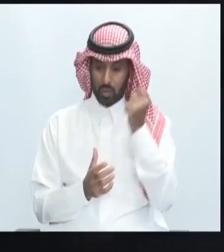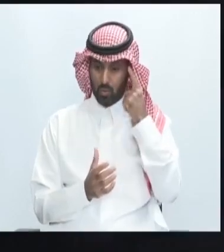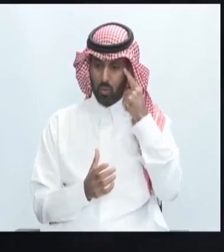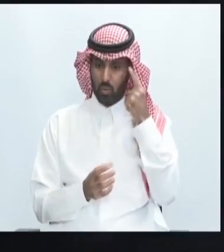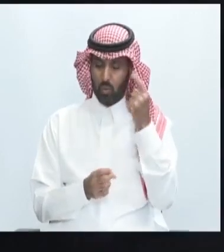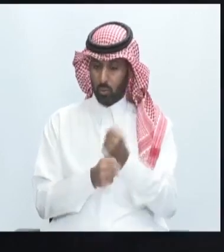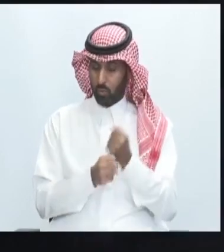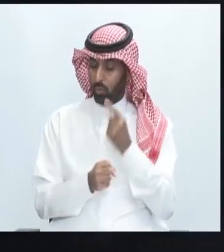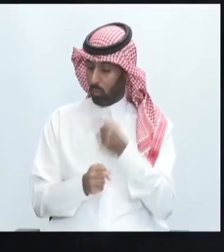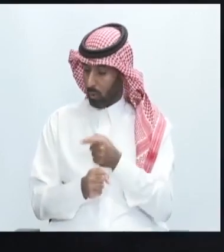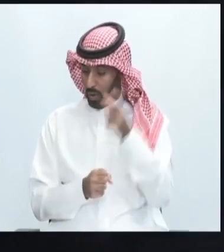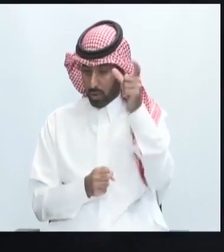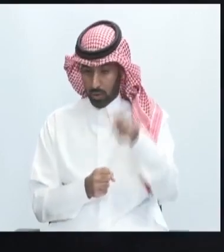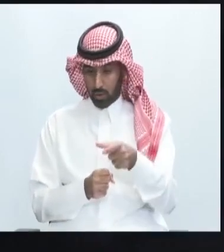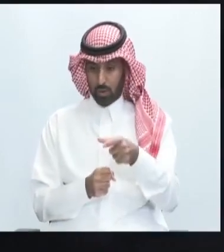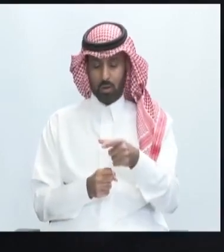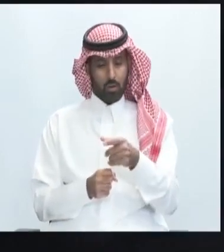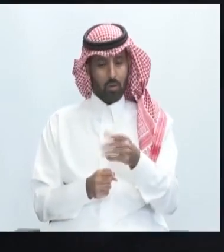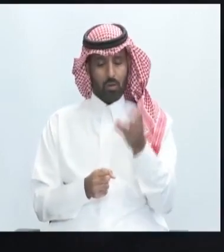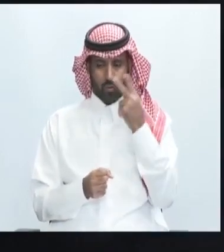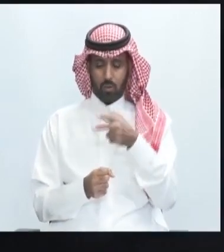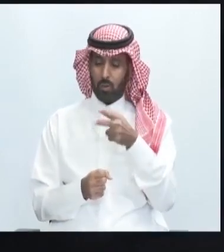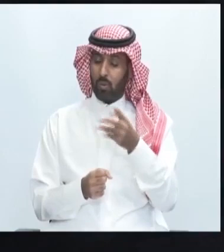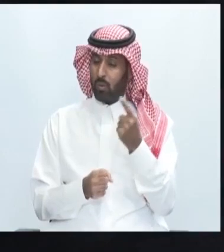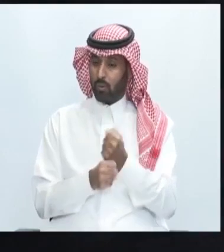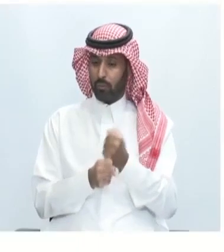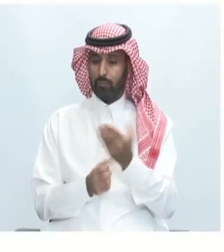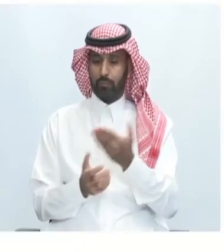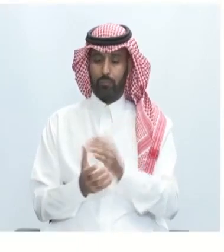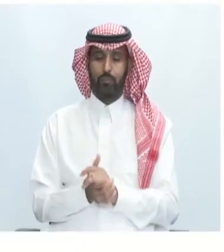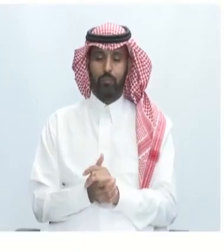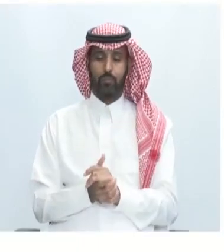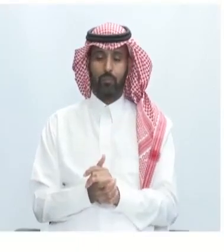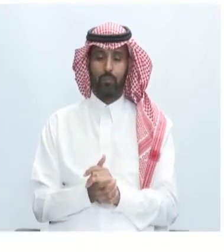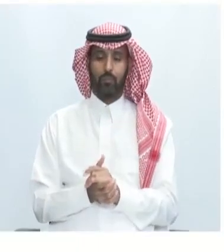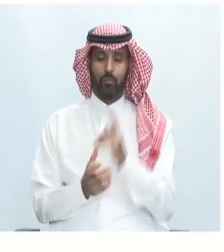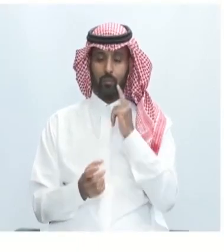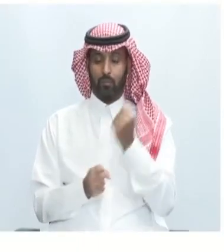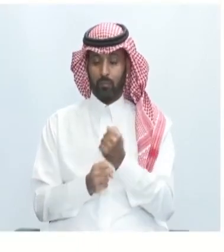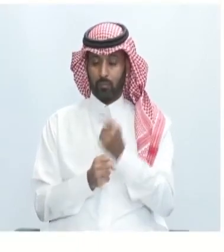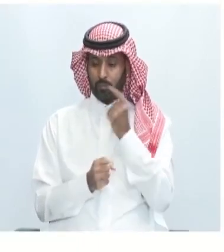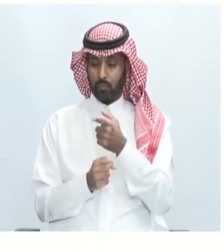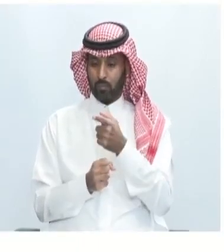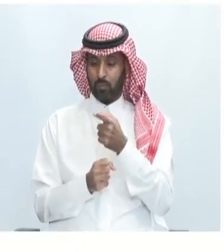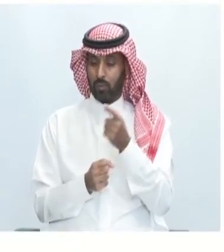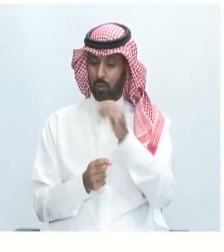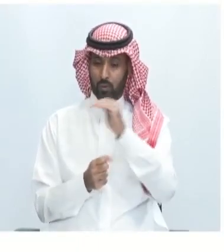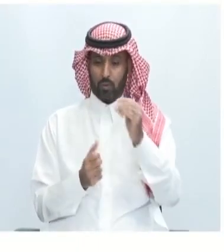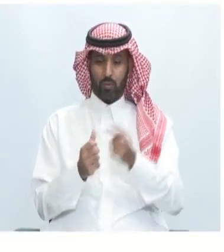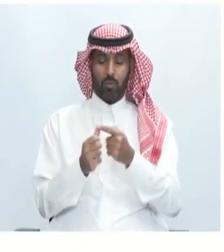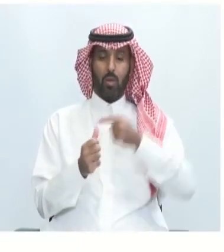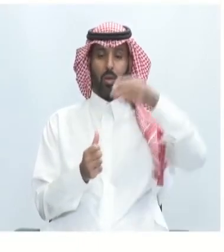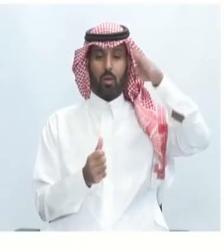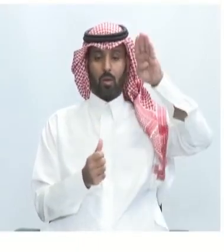the doer or not, we use it just to focus on the action itself. The passive is formed with